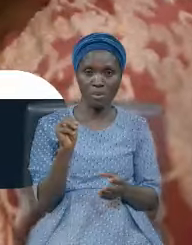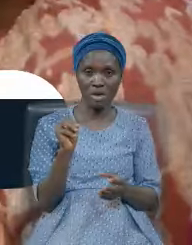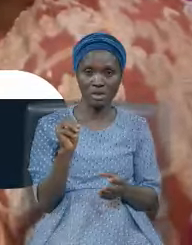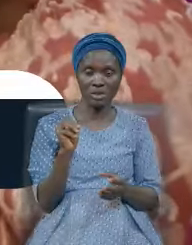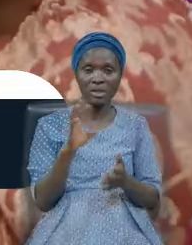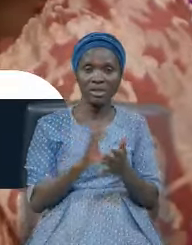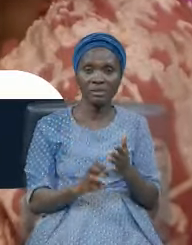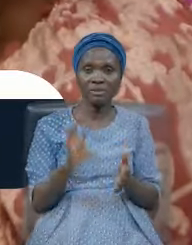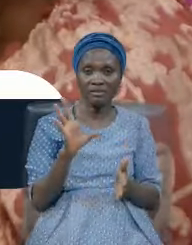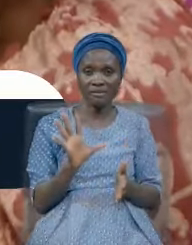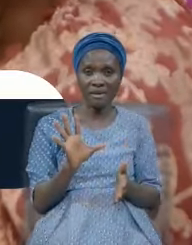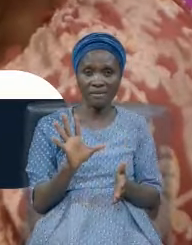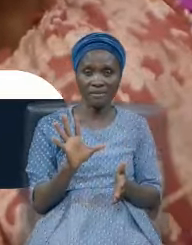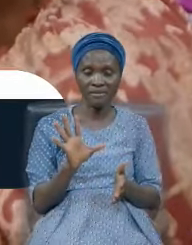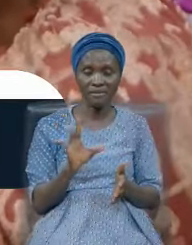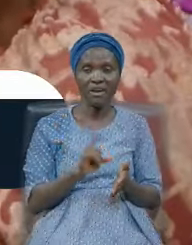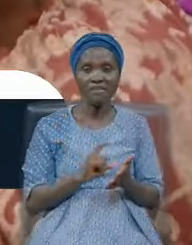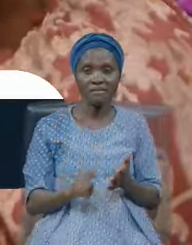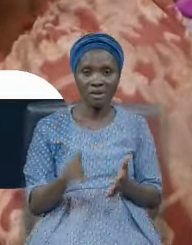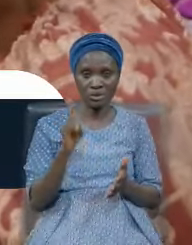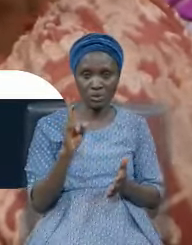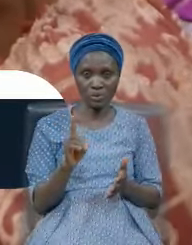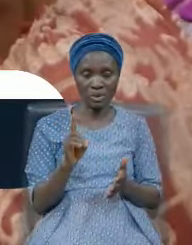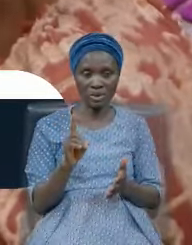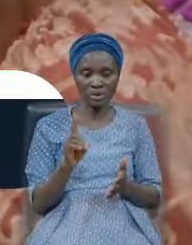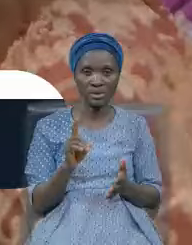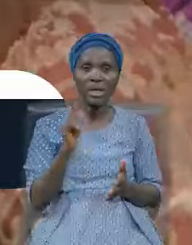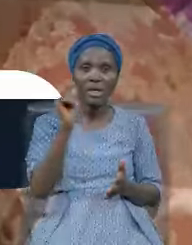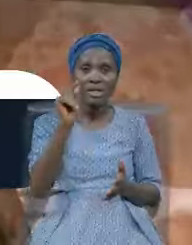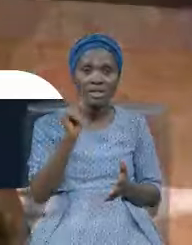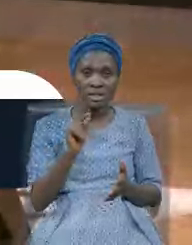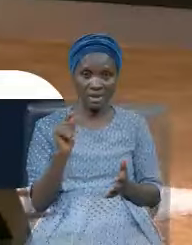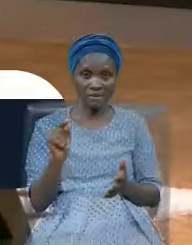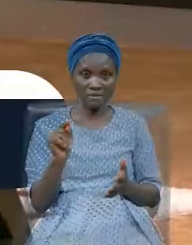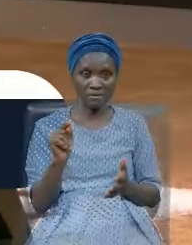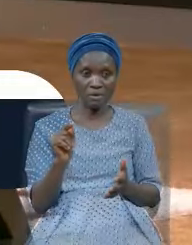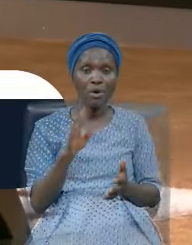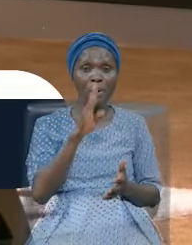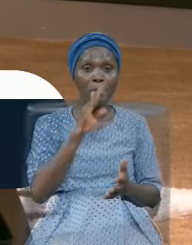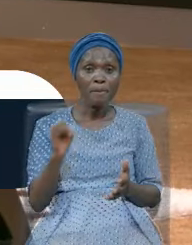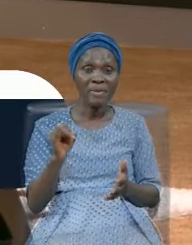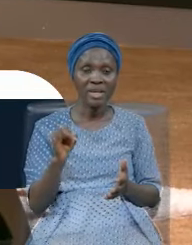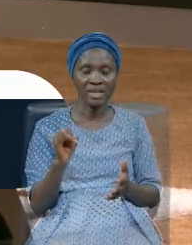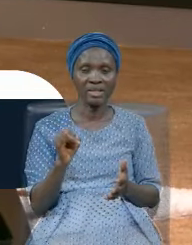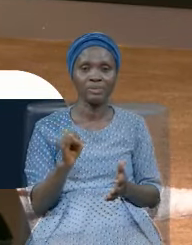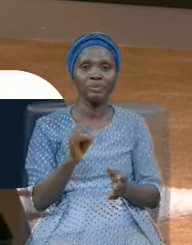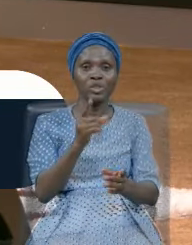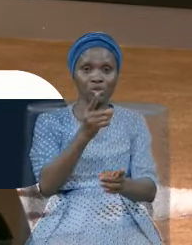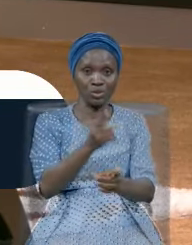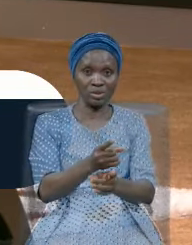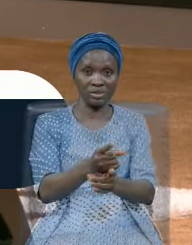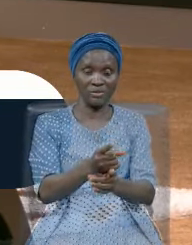chapter 5, verse 1. Therefore, being justified by